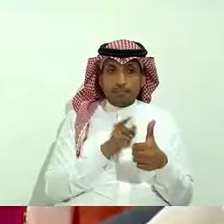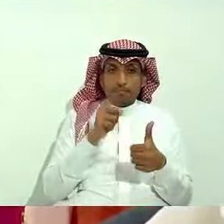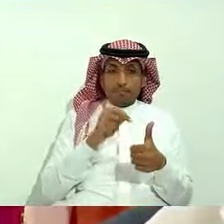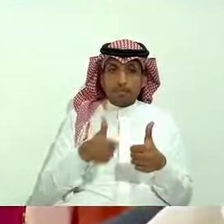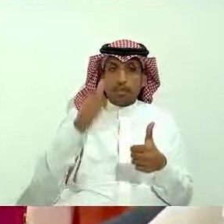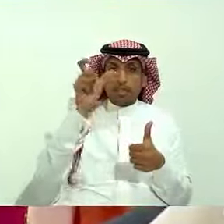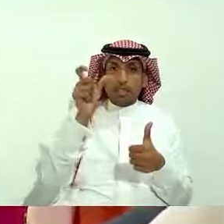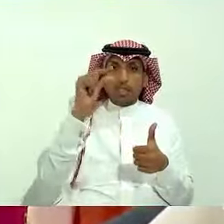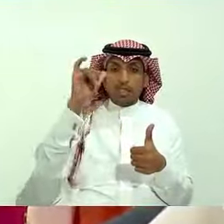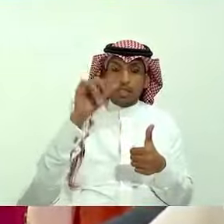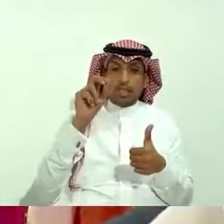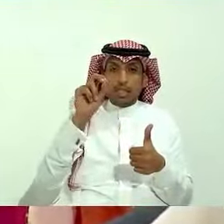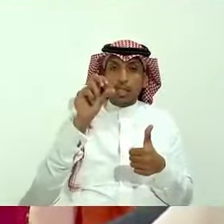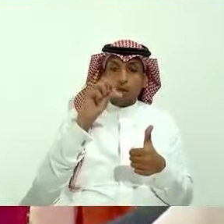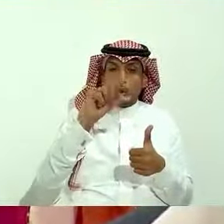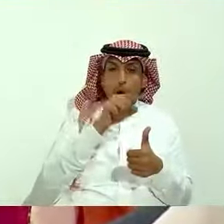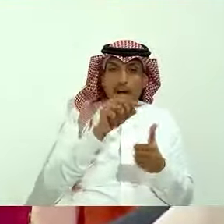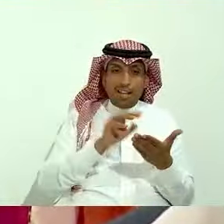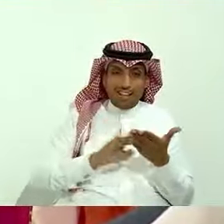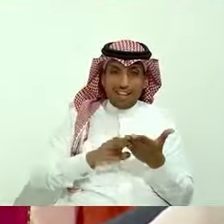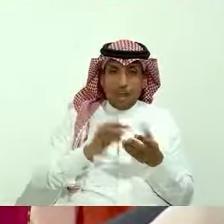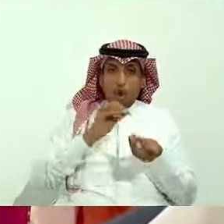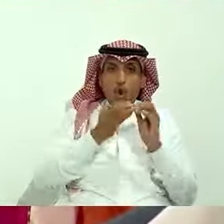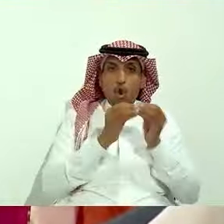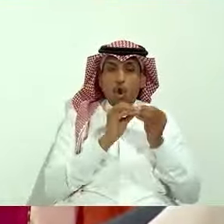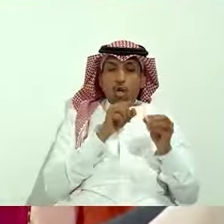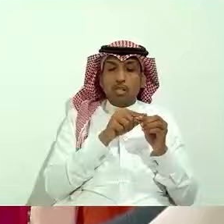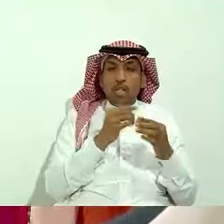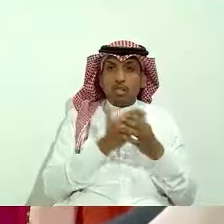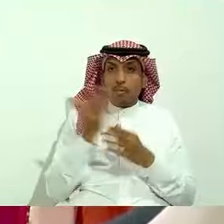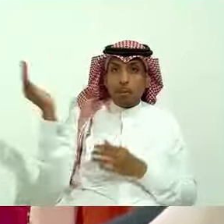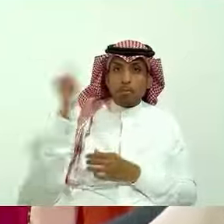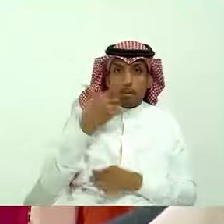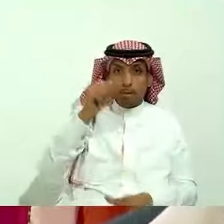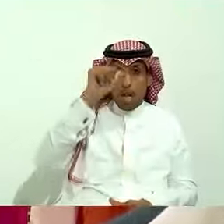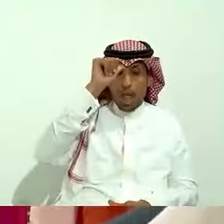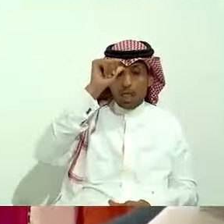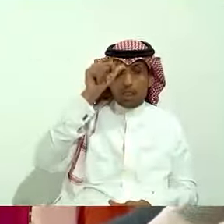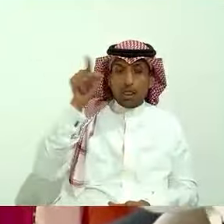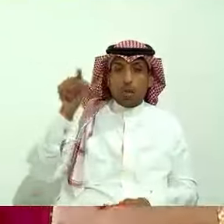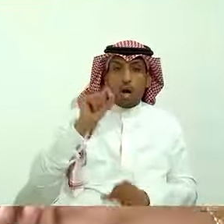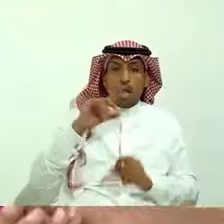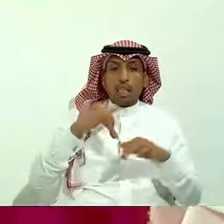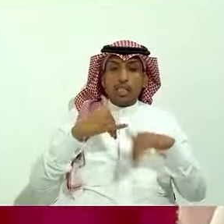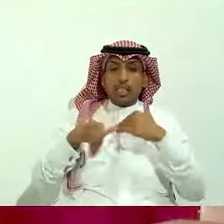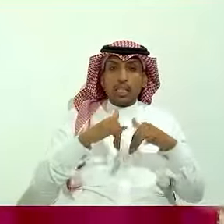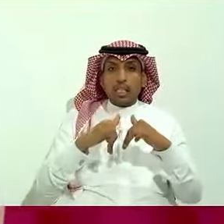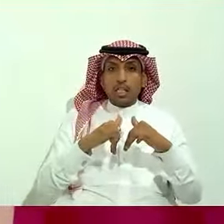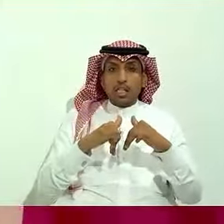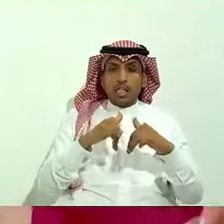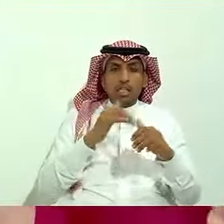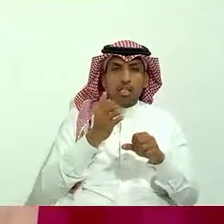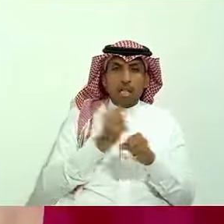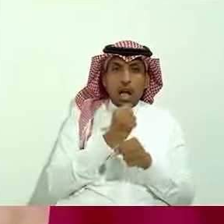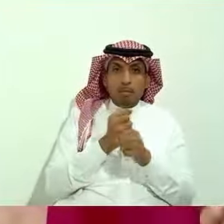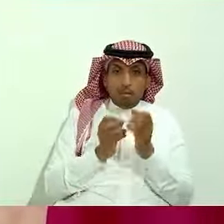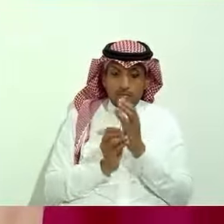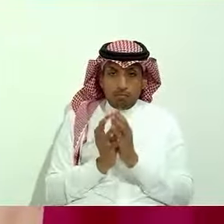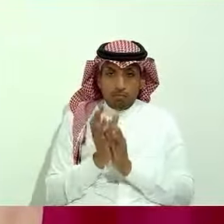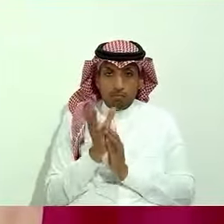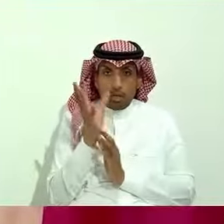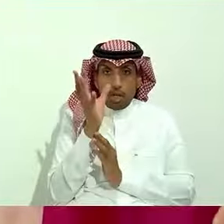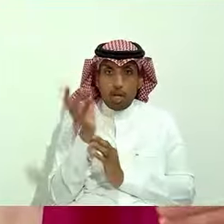indigo, the type of ink that they use is something that has been brought from India. And it's a technique, it's a type of plant that they grow and then they use to